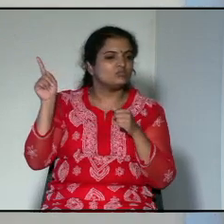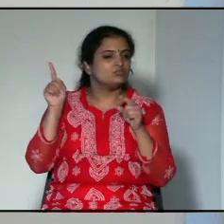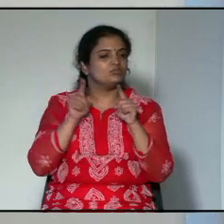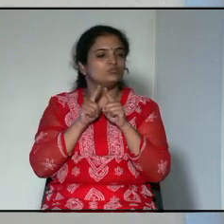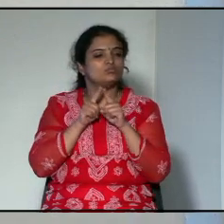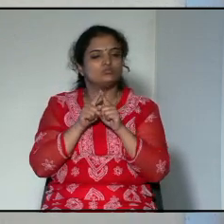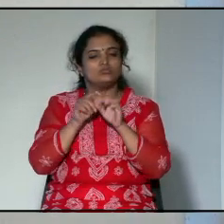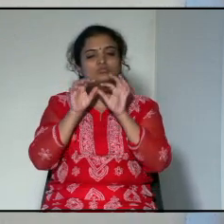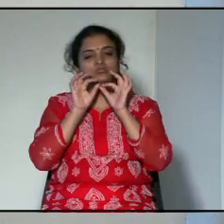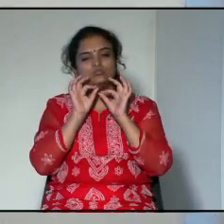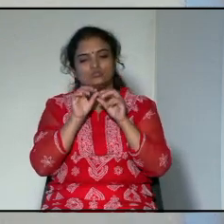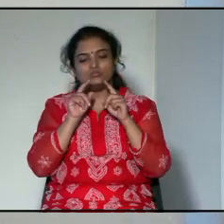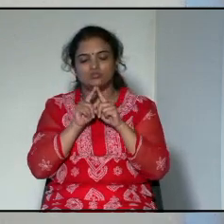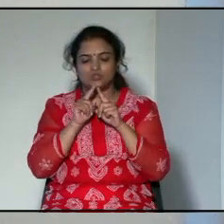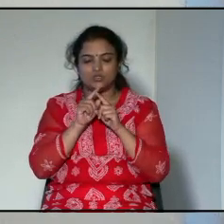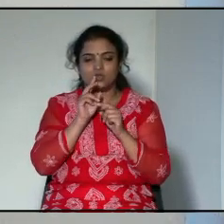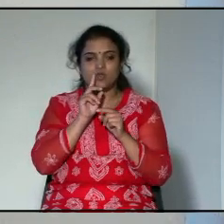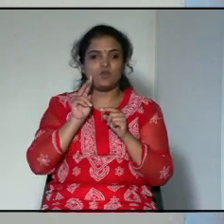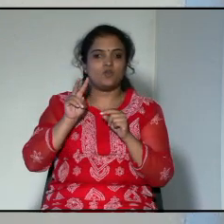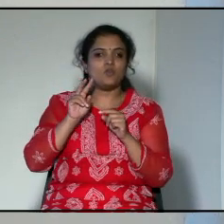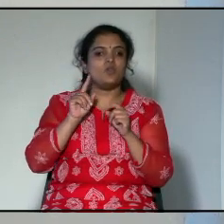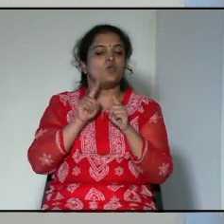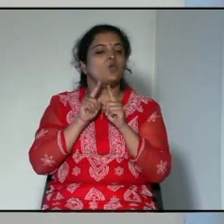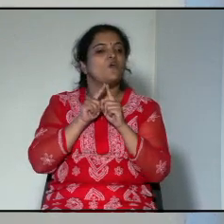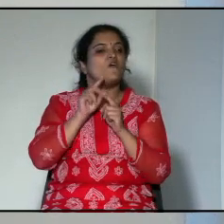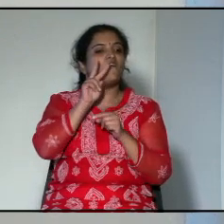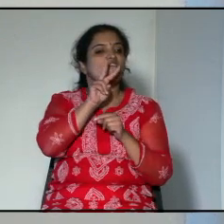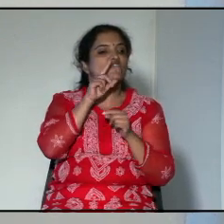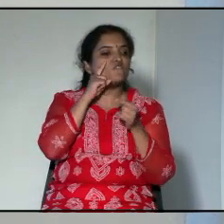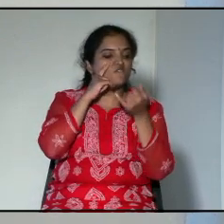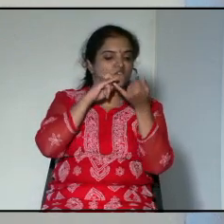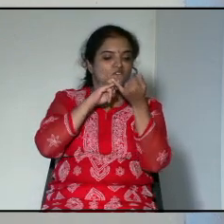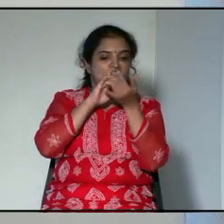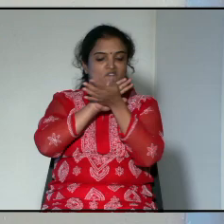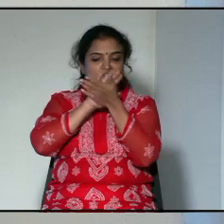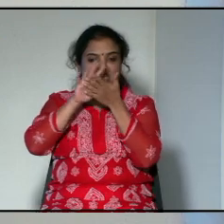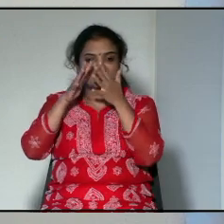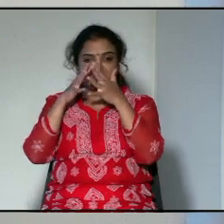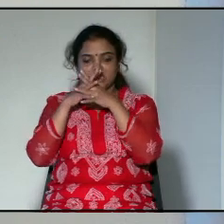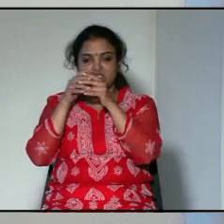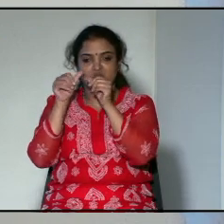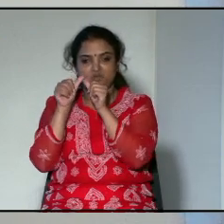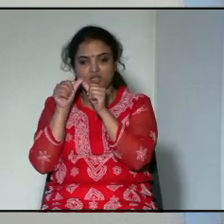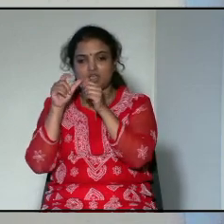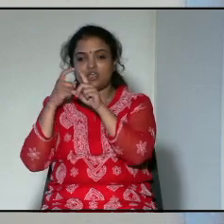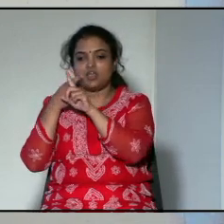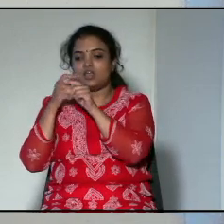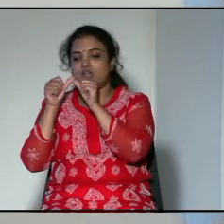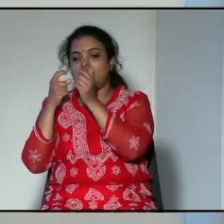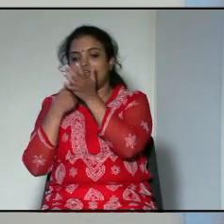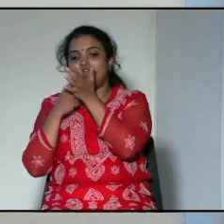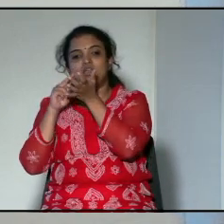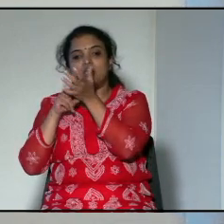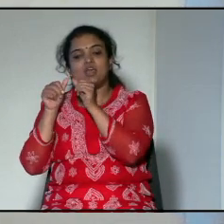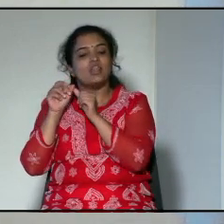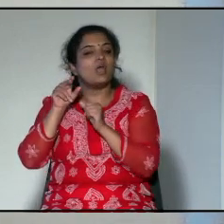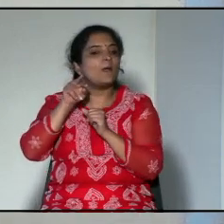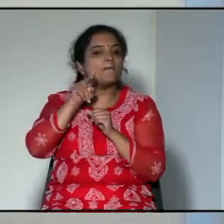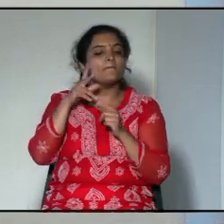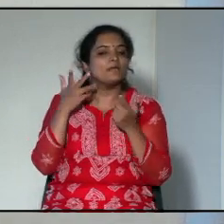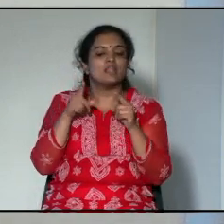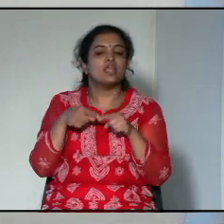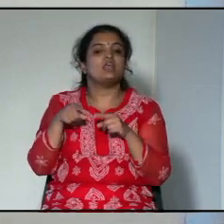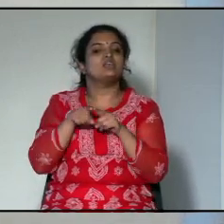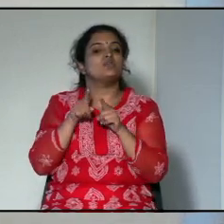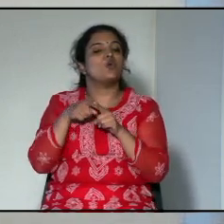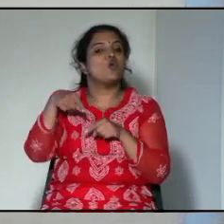maker, Vishwakarma, the god of all workers, emerged during these travels as a focal subject of inquiry. During her